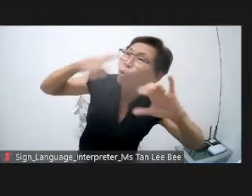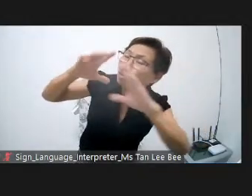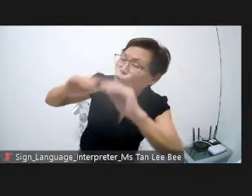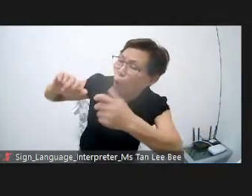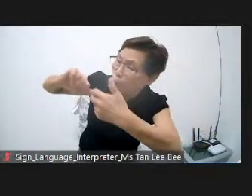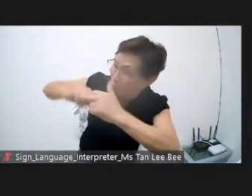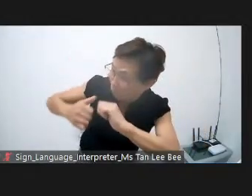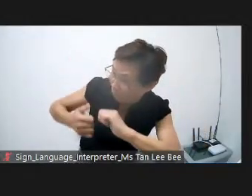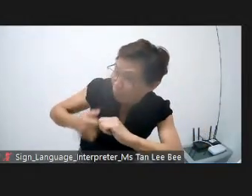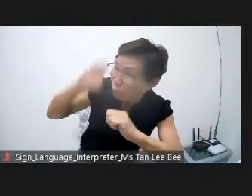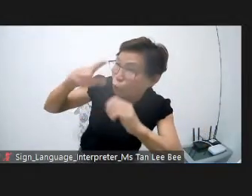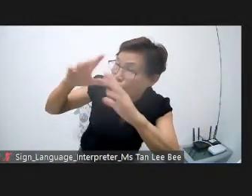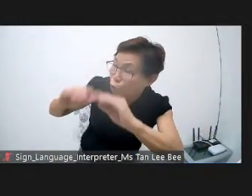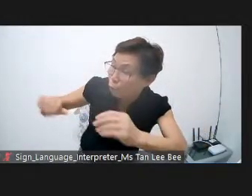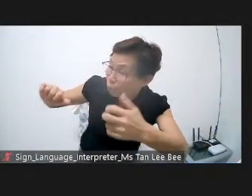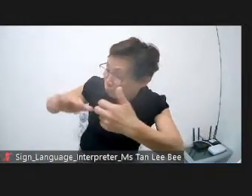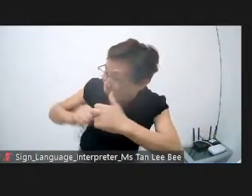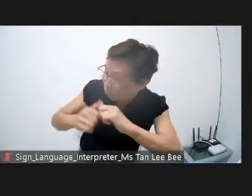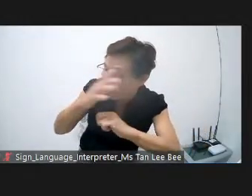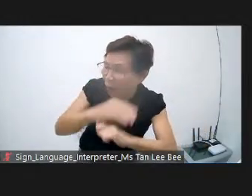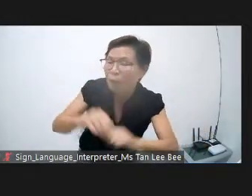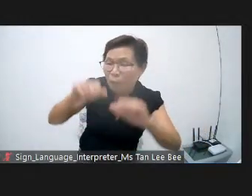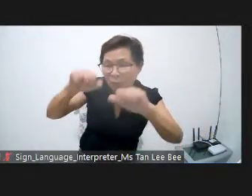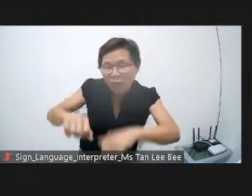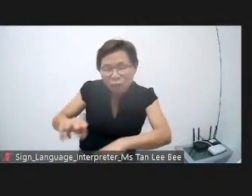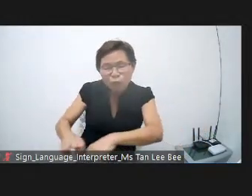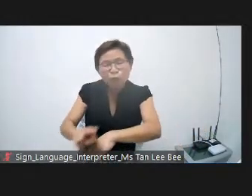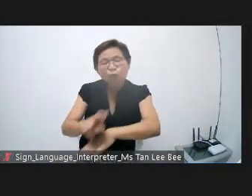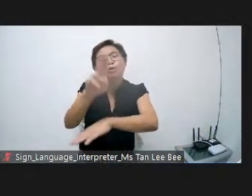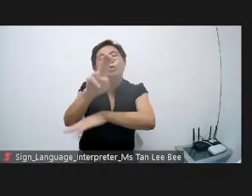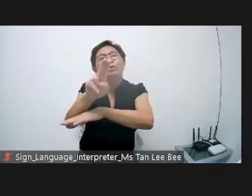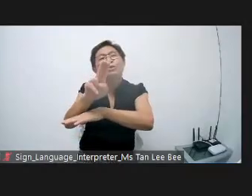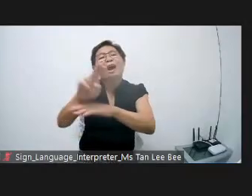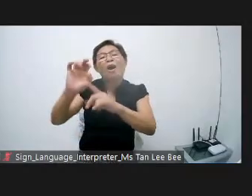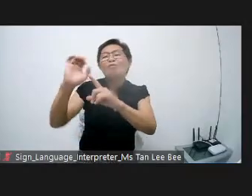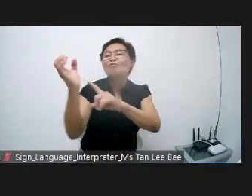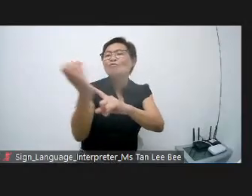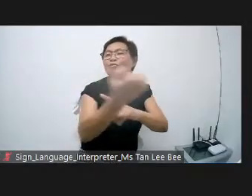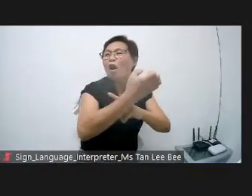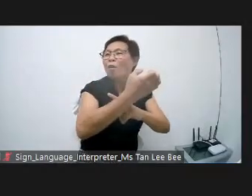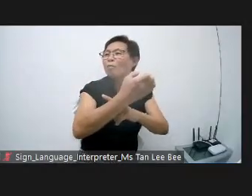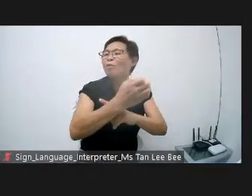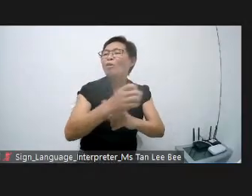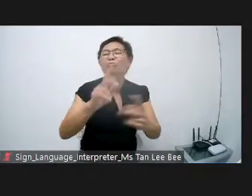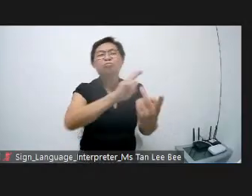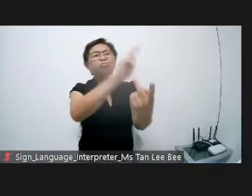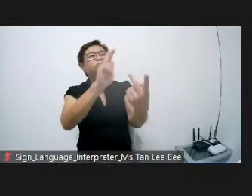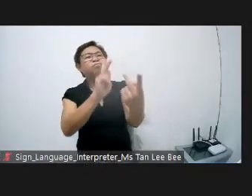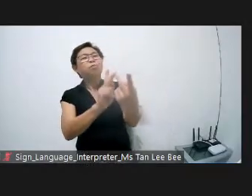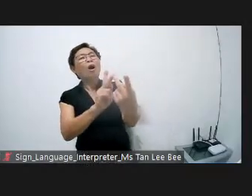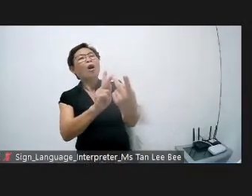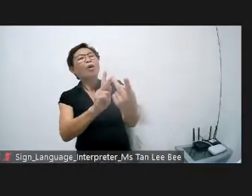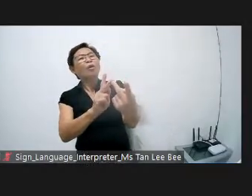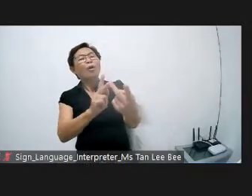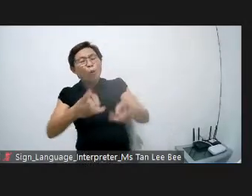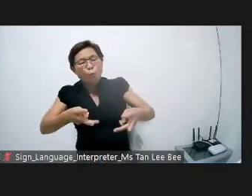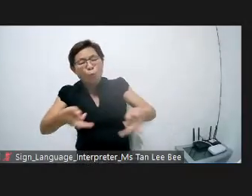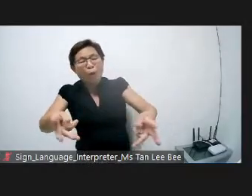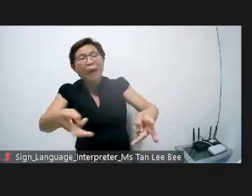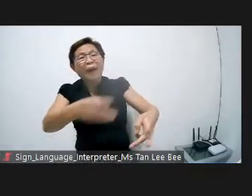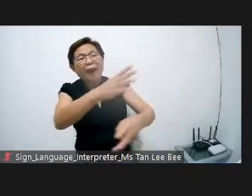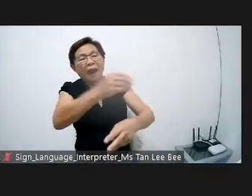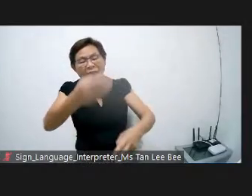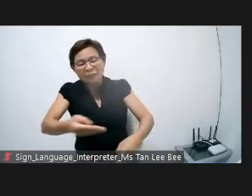but also to provide an accessible environment with appropriate tools and resources